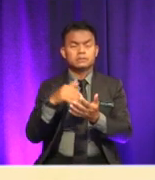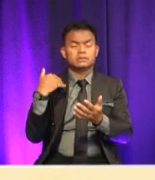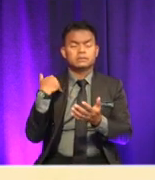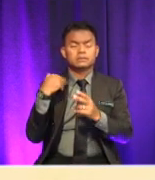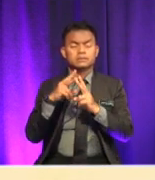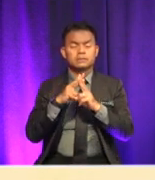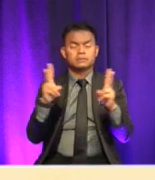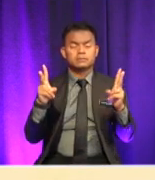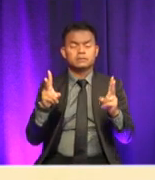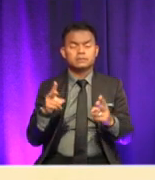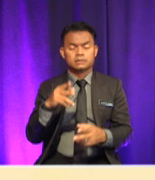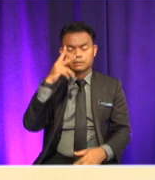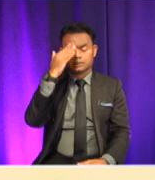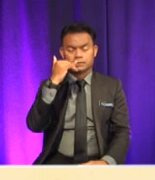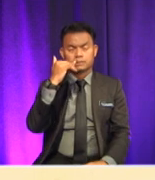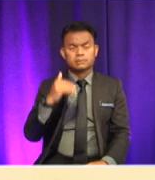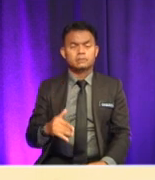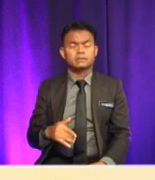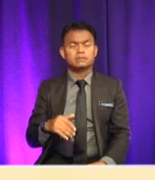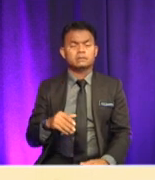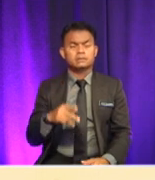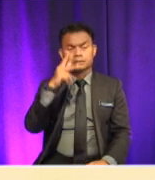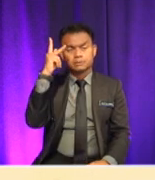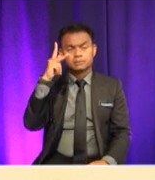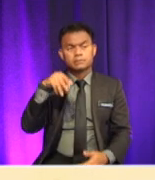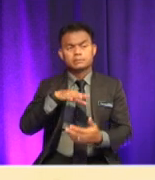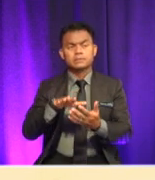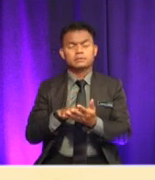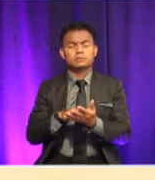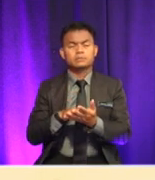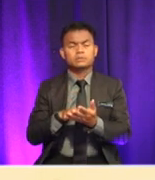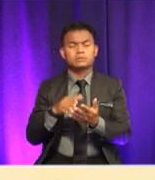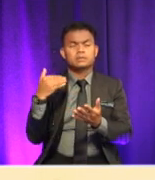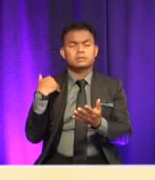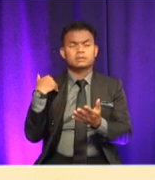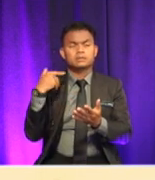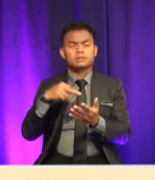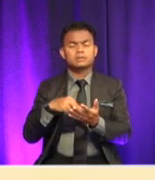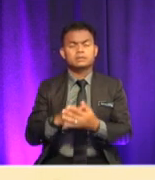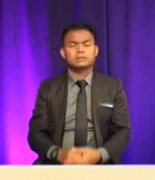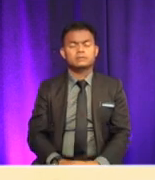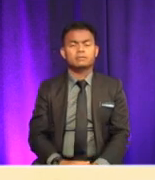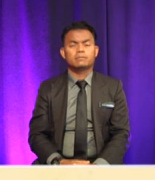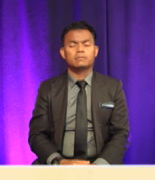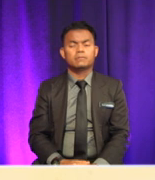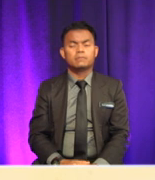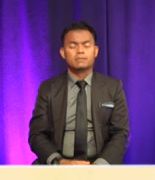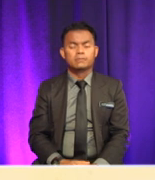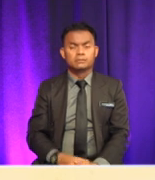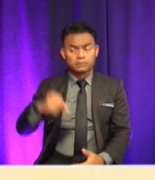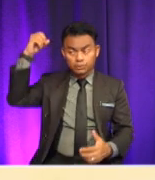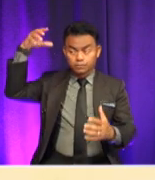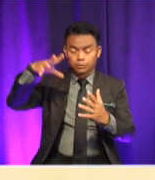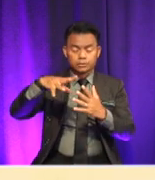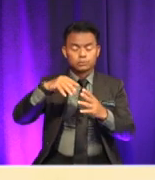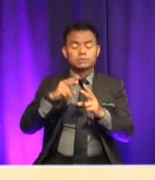setting. It's in a submarine. The spotlight's beaming down on her. It's very bright. Mm. Is that very